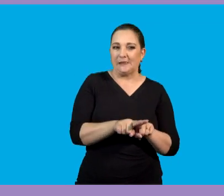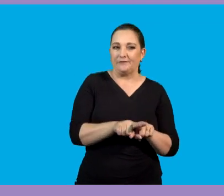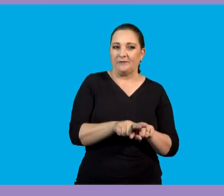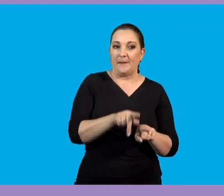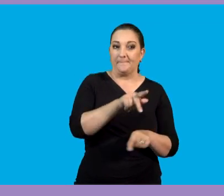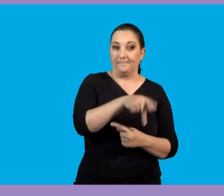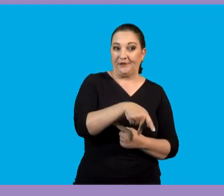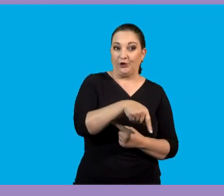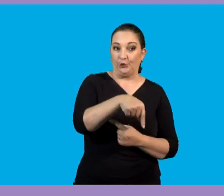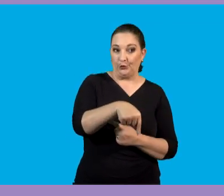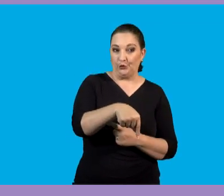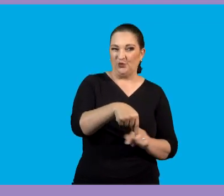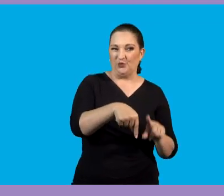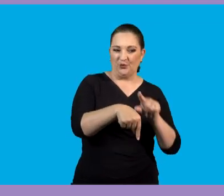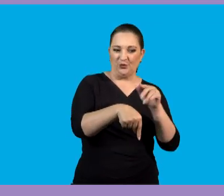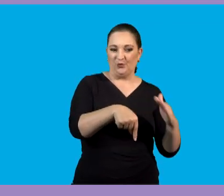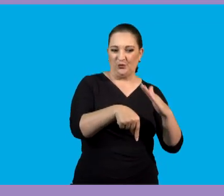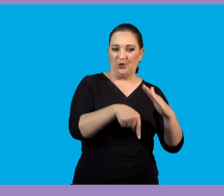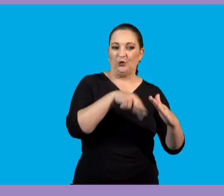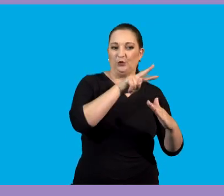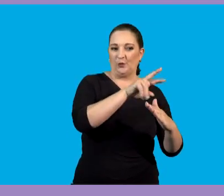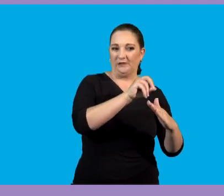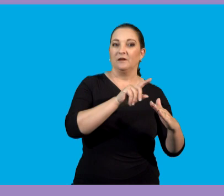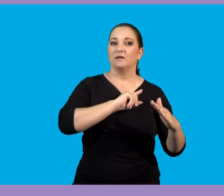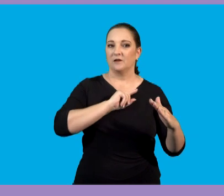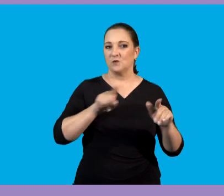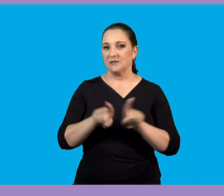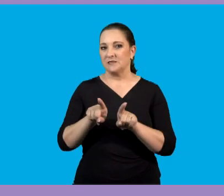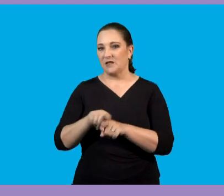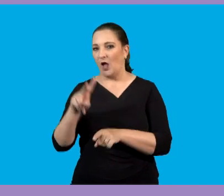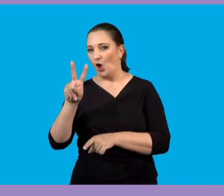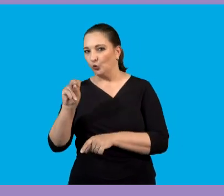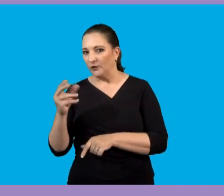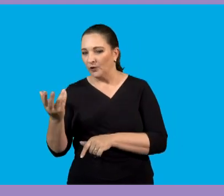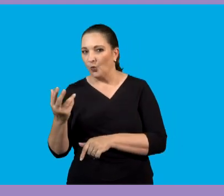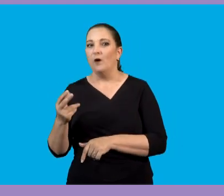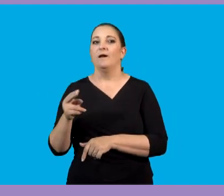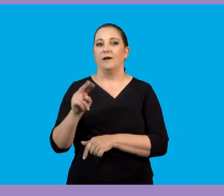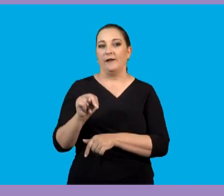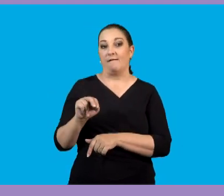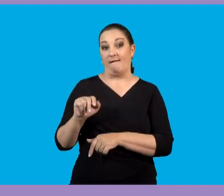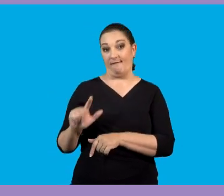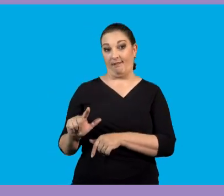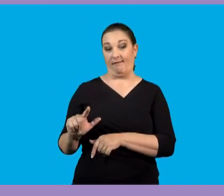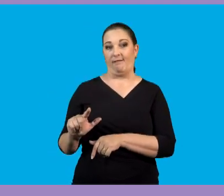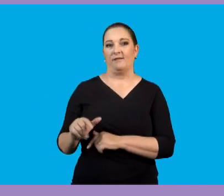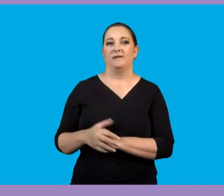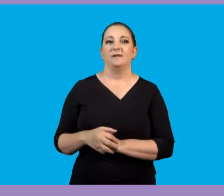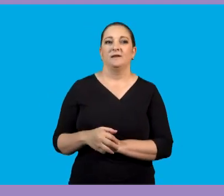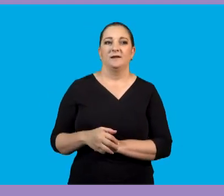centimeters, so we are going to start there with NL. And lastly is R,